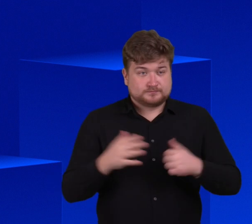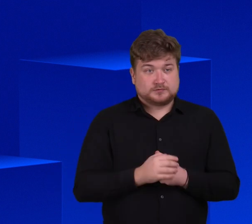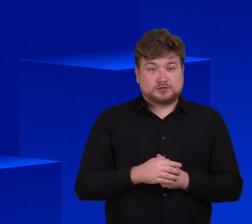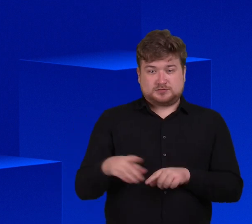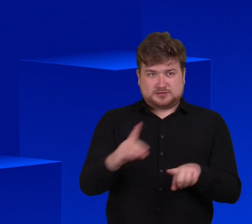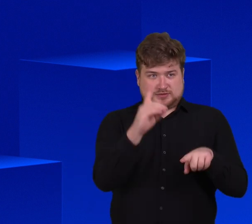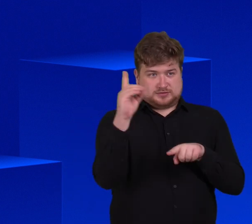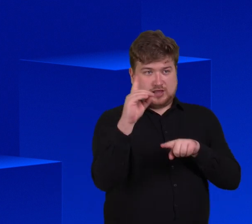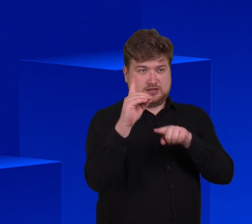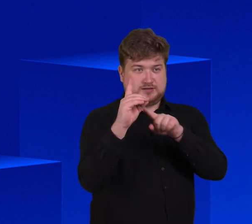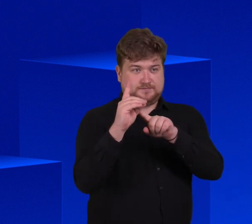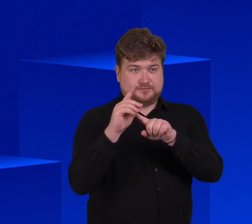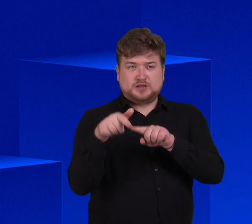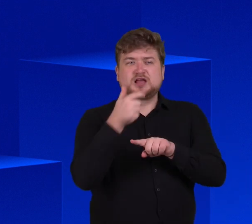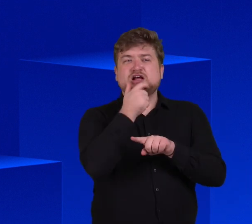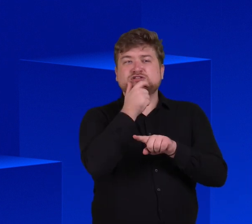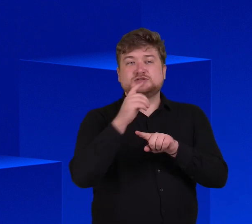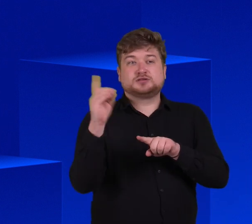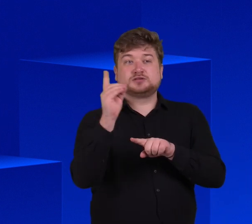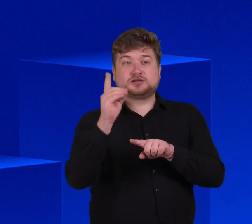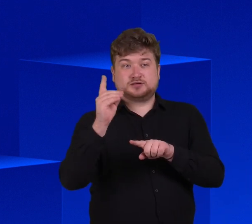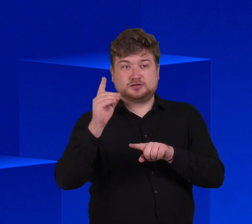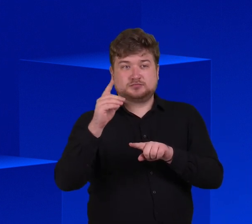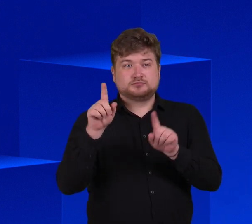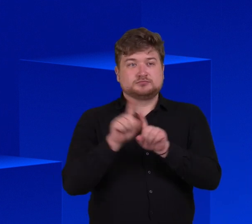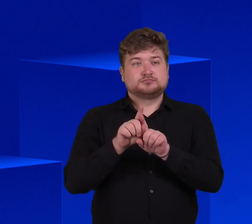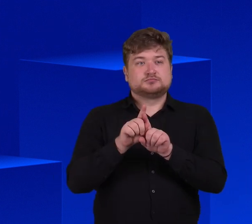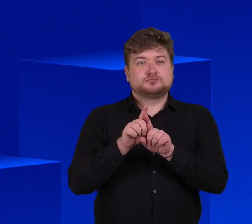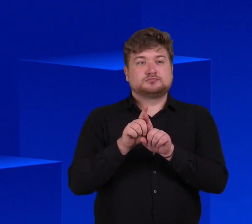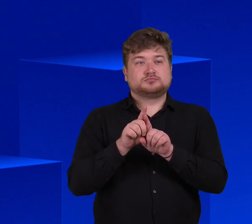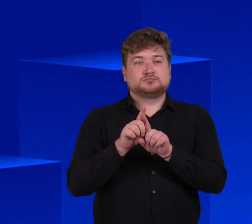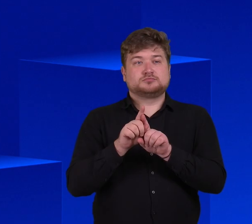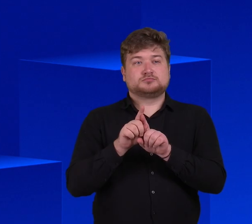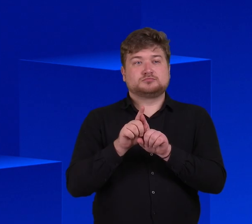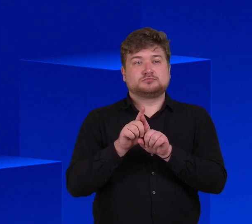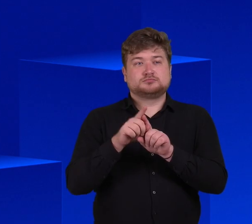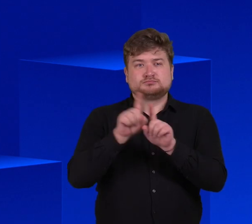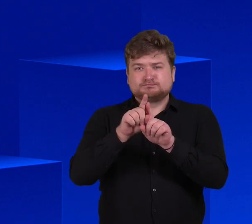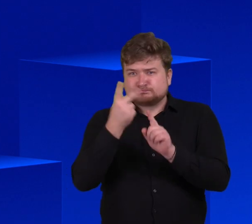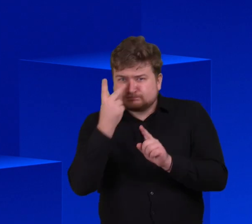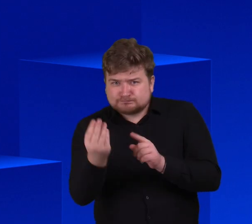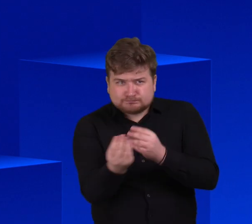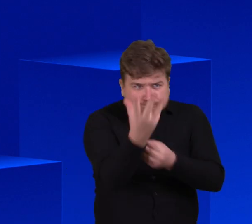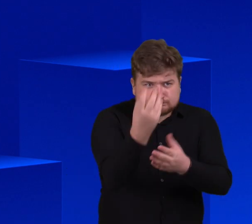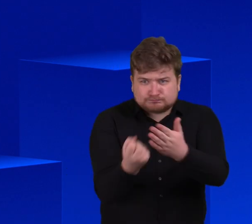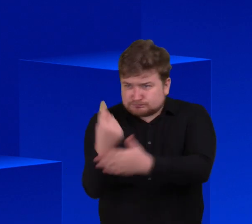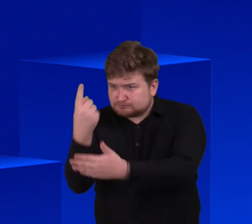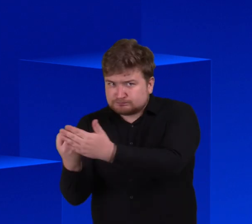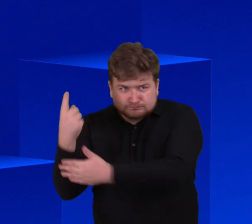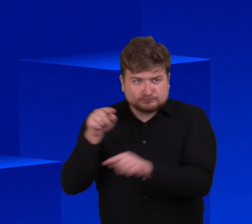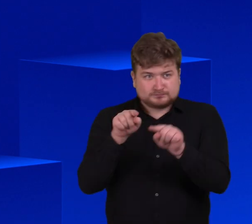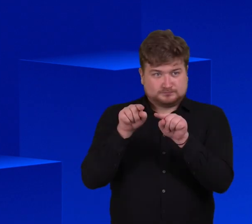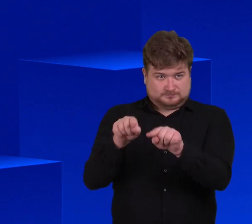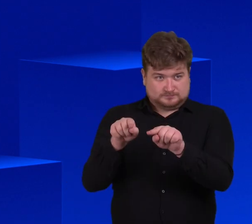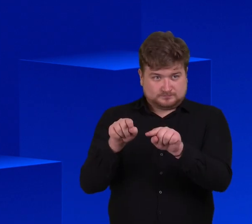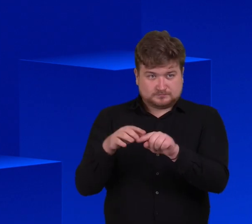being discontent, this being division, disparities, and divides. So, of course, we have also a beautiful D letter